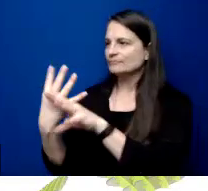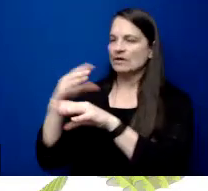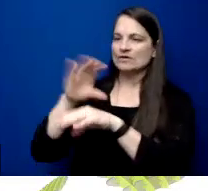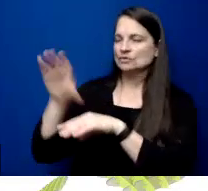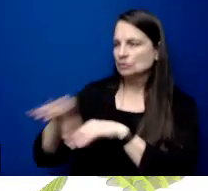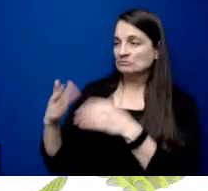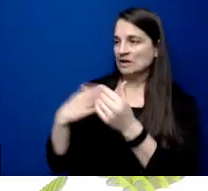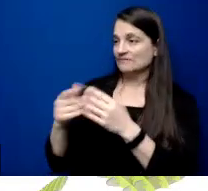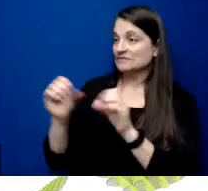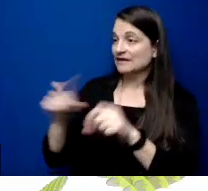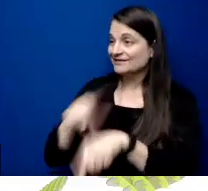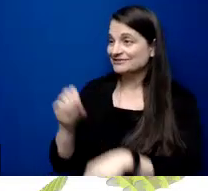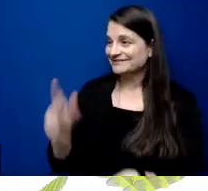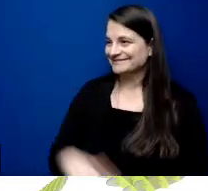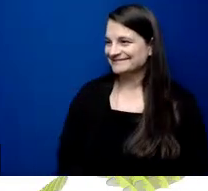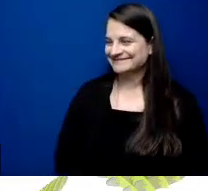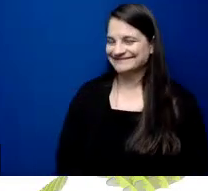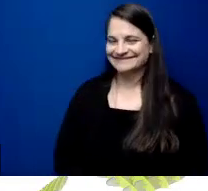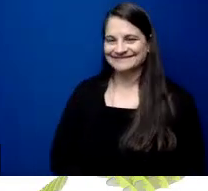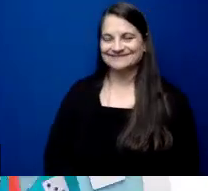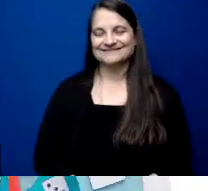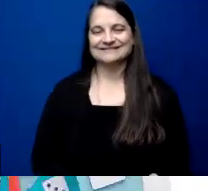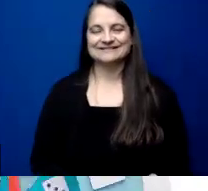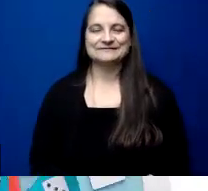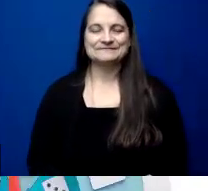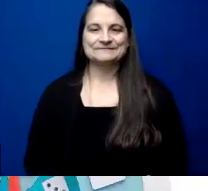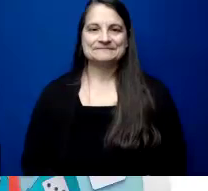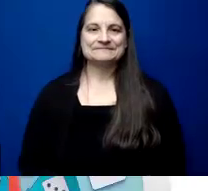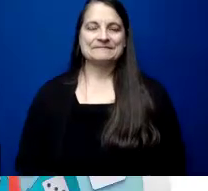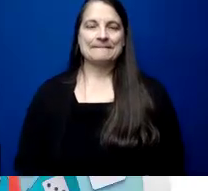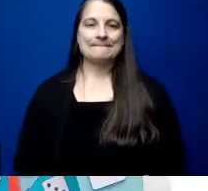help answer your questions. Mhm.